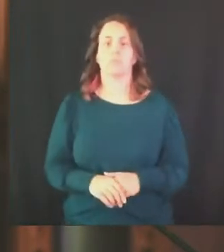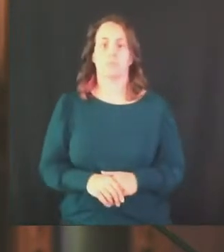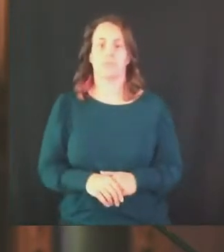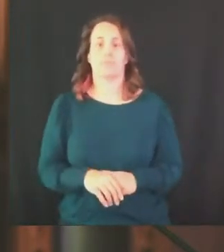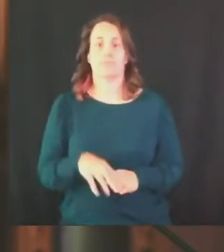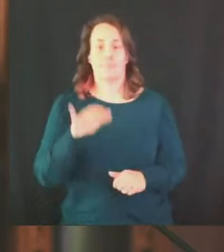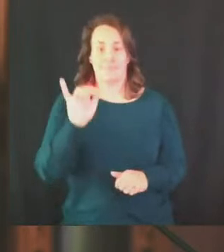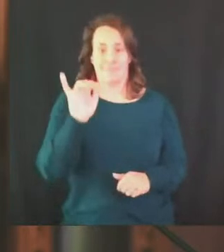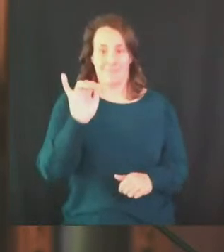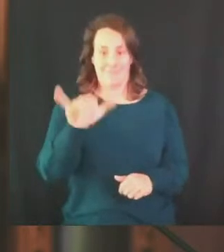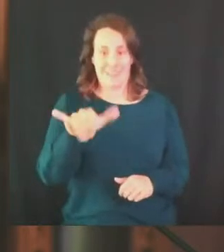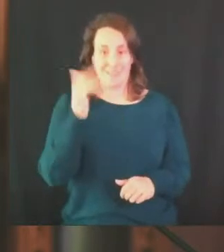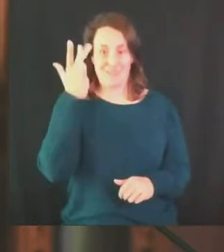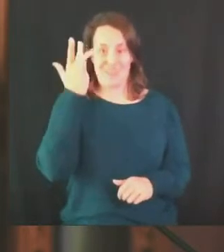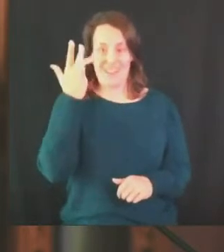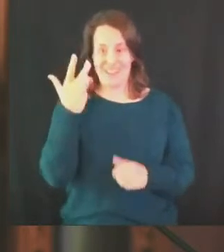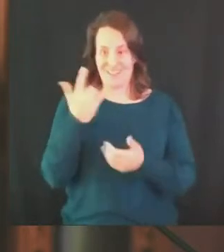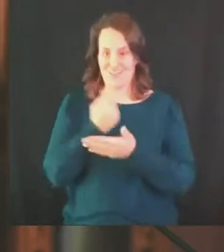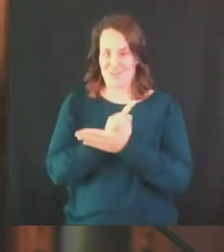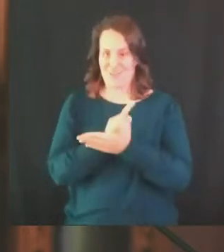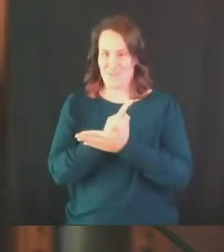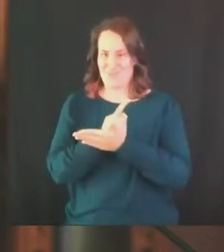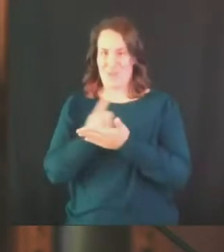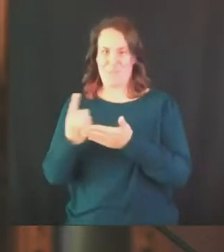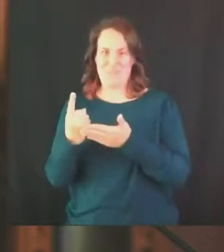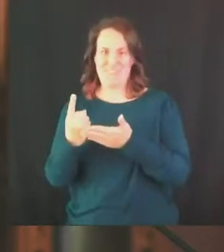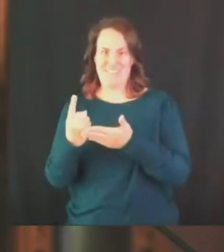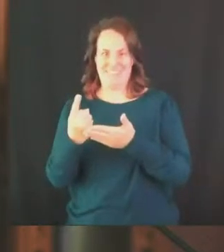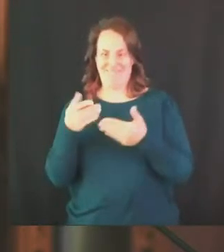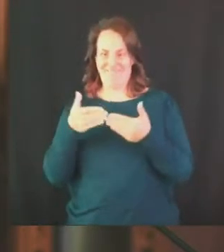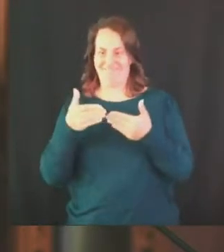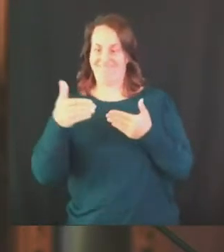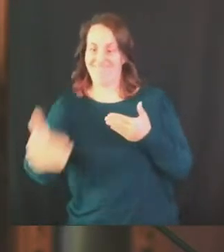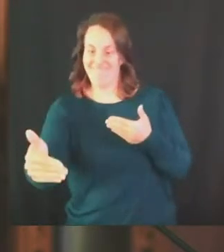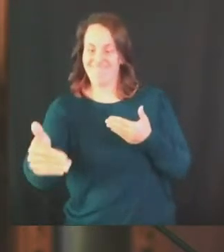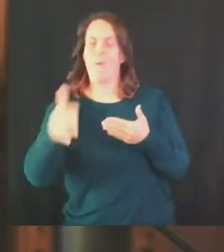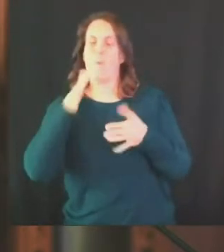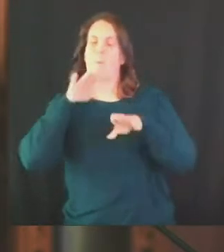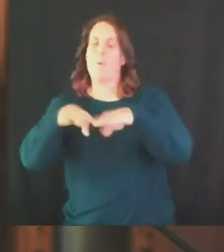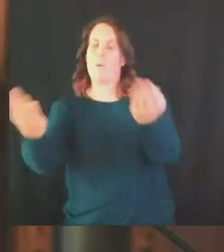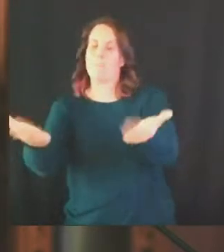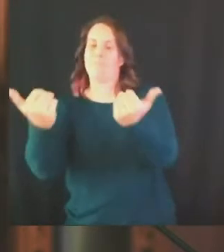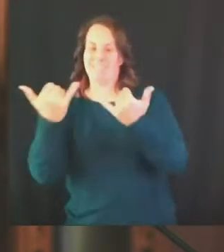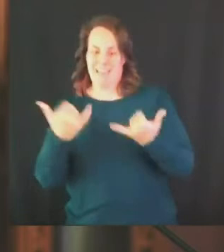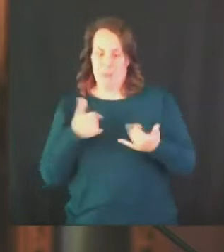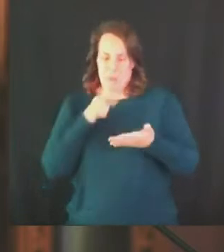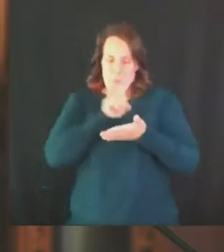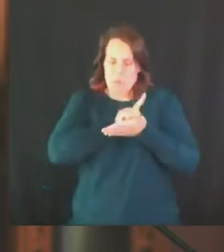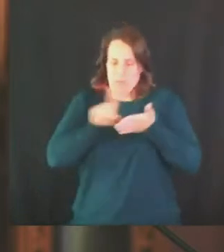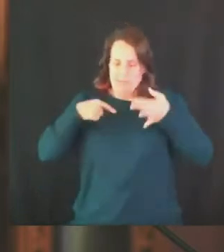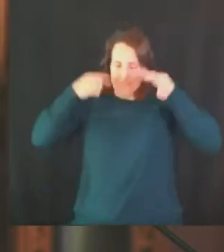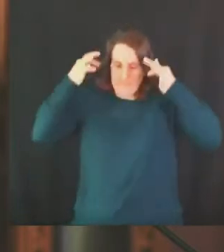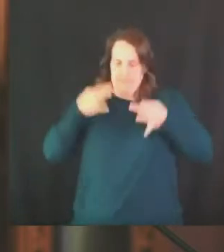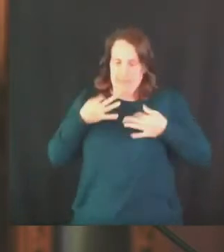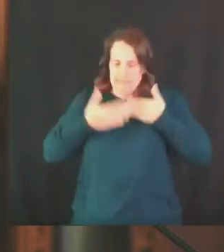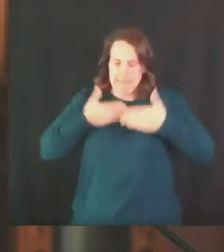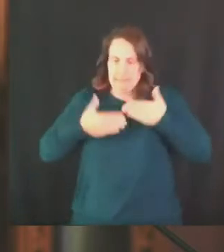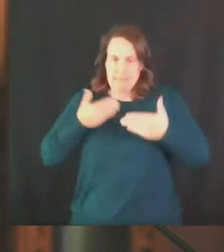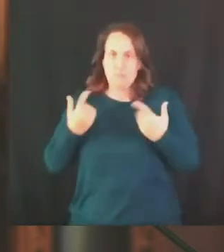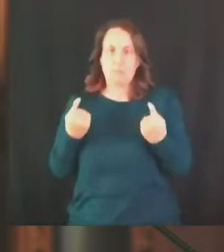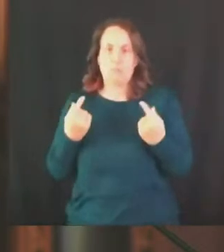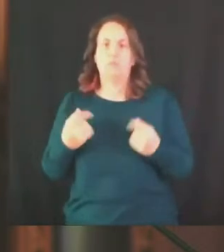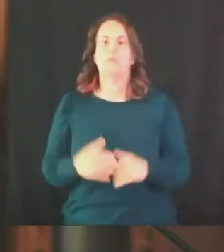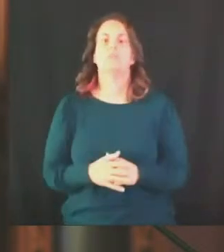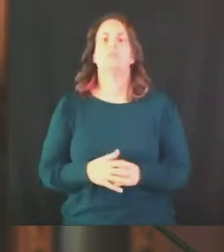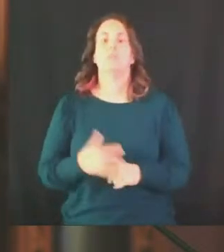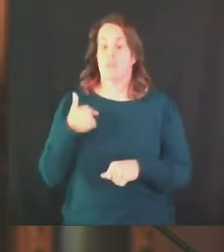did I guess you could say mothball the facility once it was stood up to keep it in reserve for a